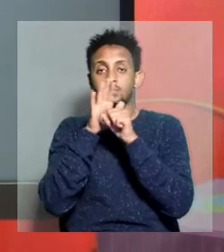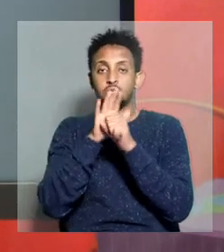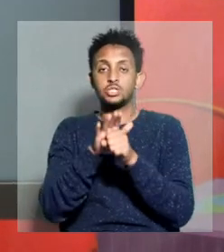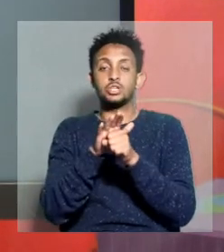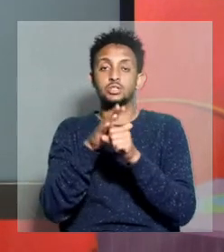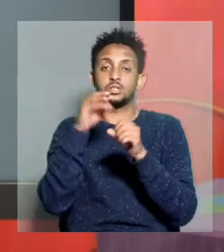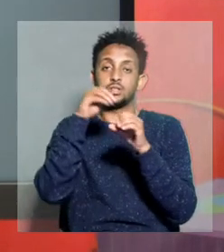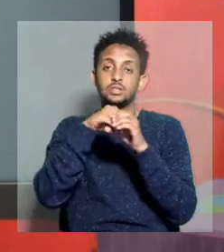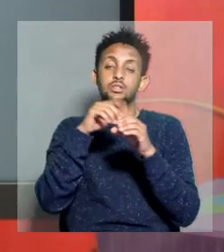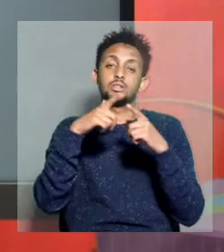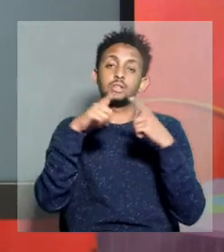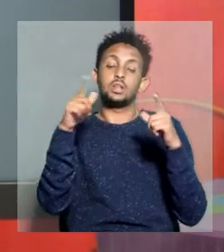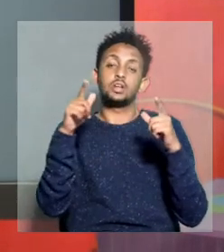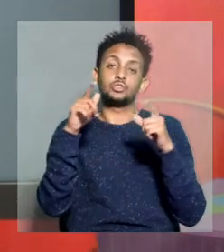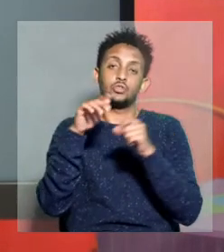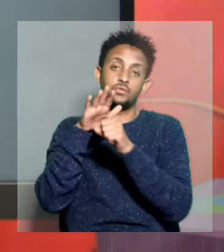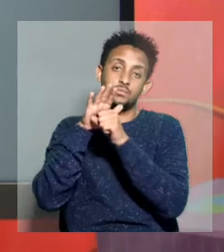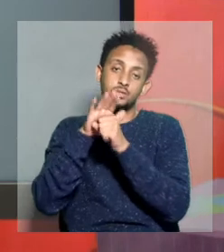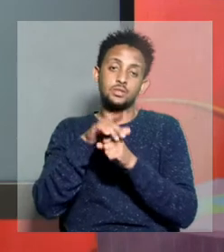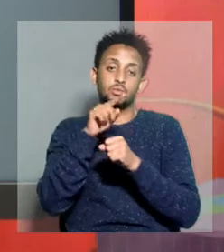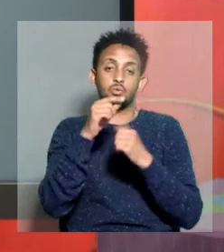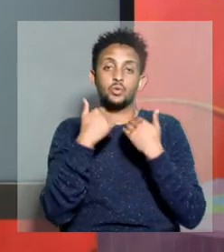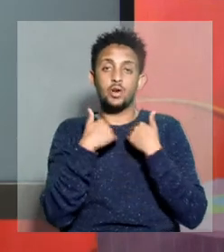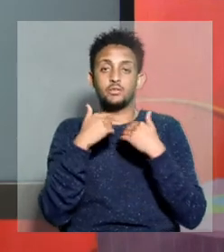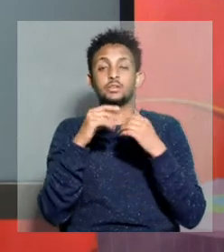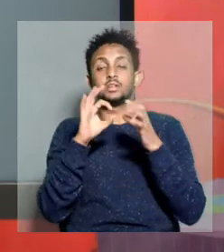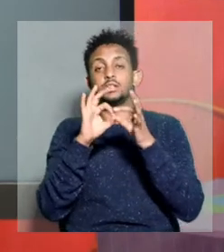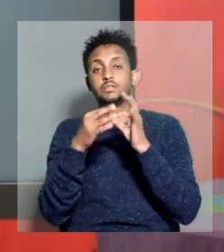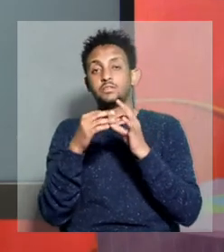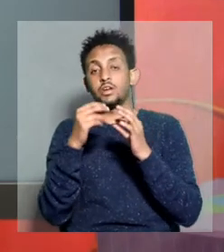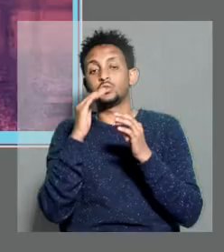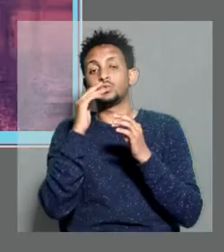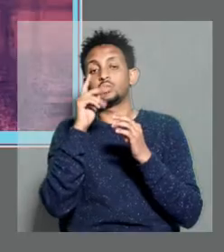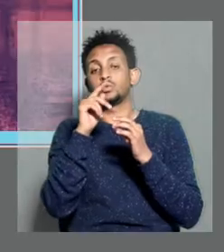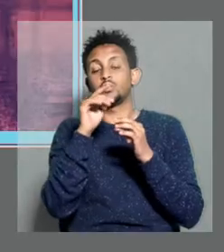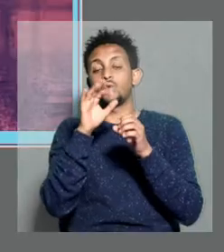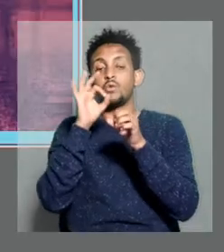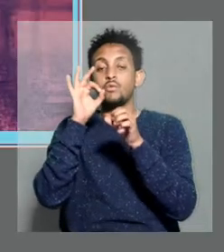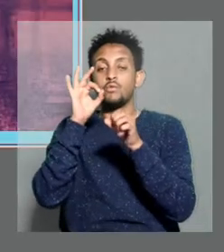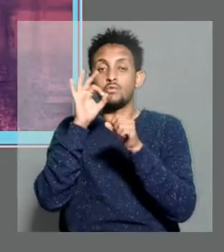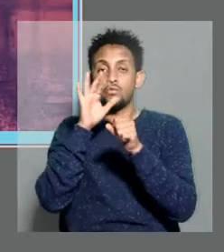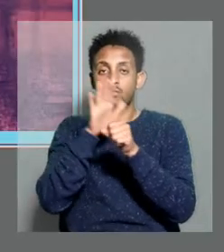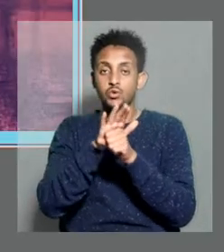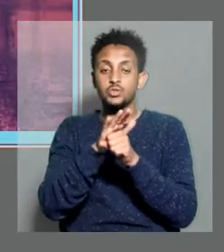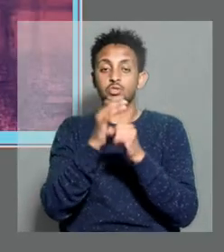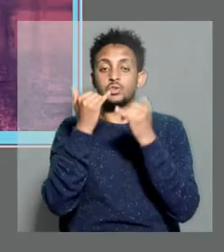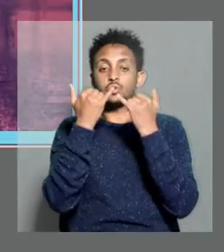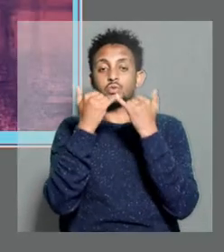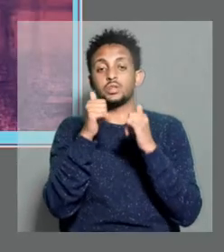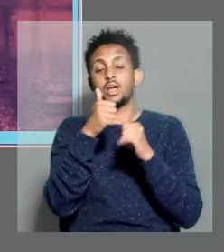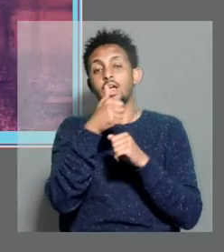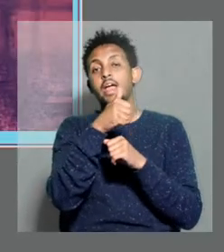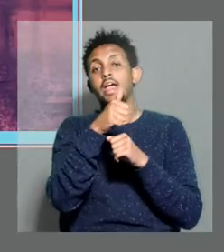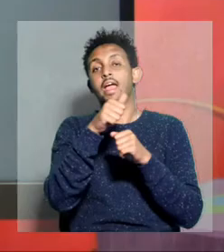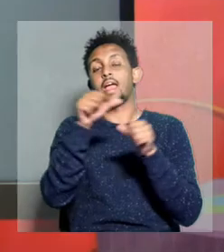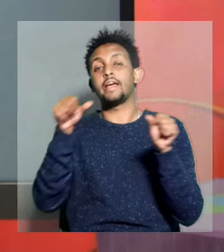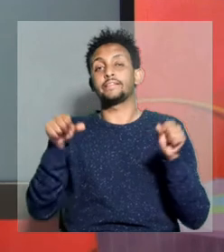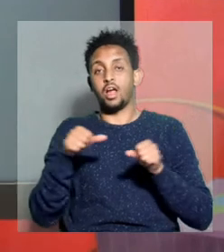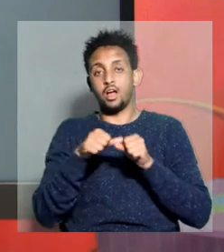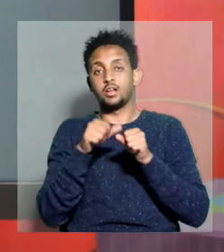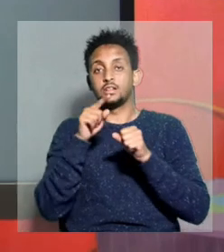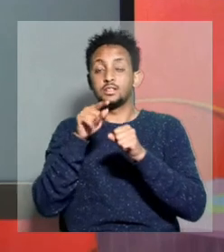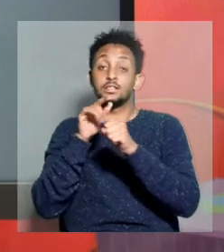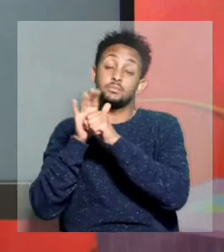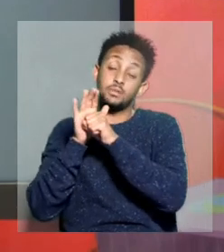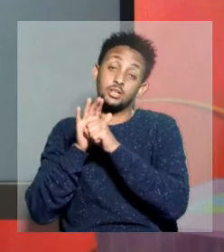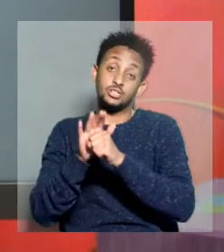exerted at the larger piston. And we have defined pressure to be force to that of cross-sectional area. And the